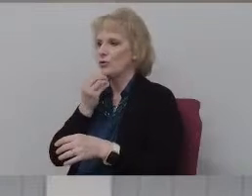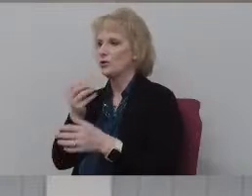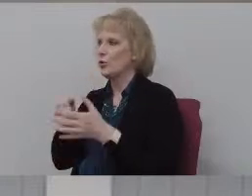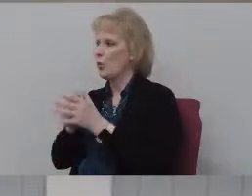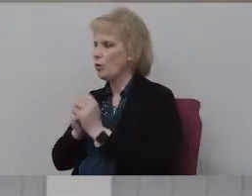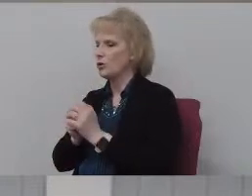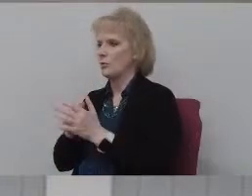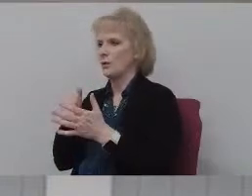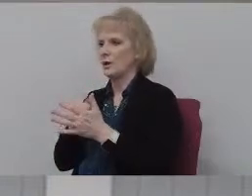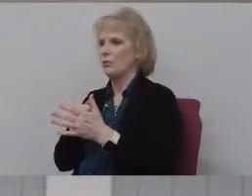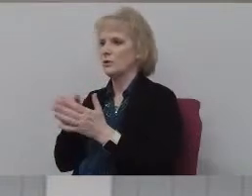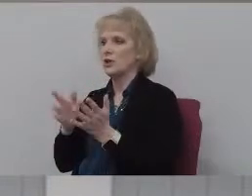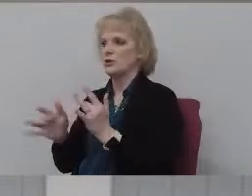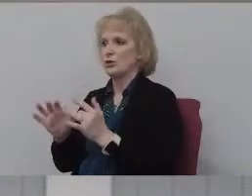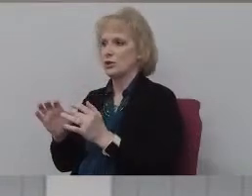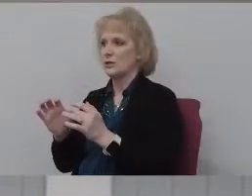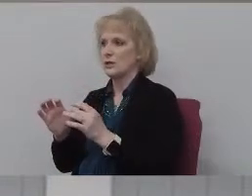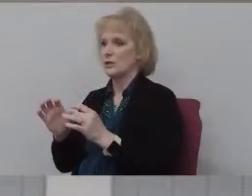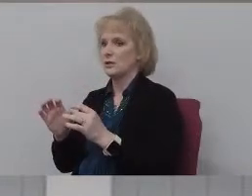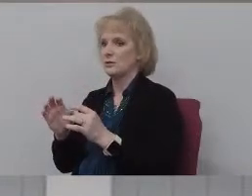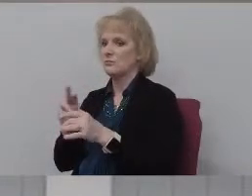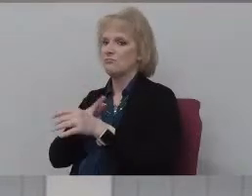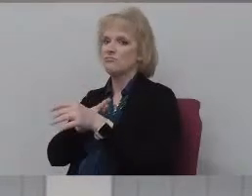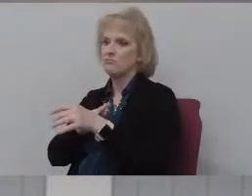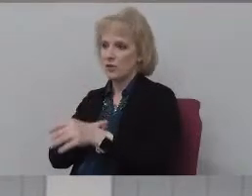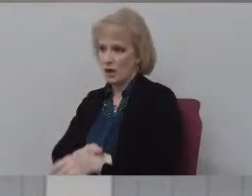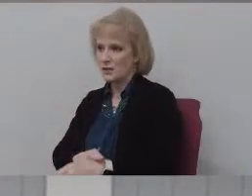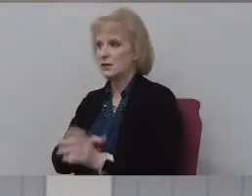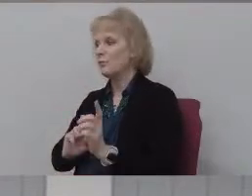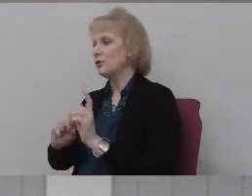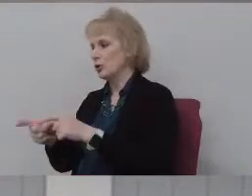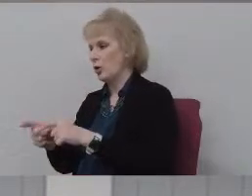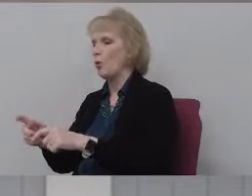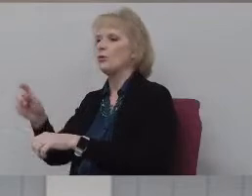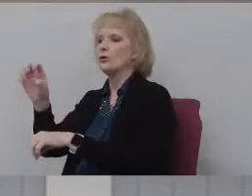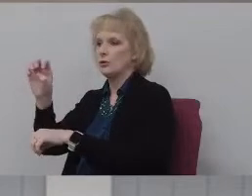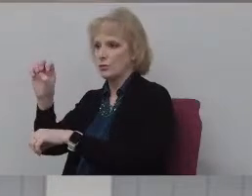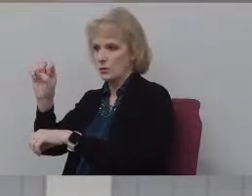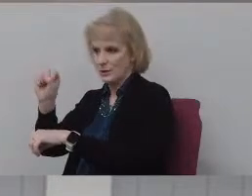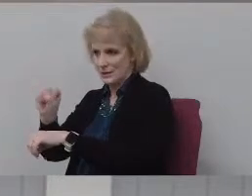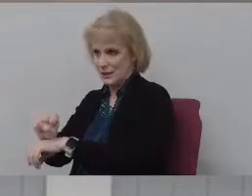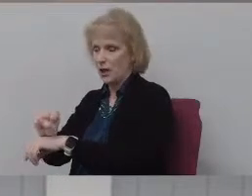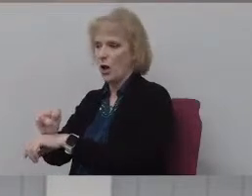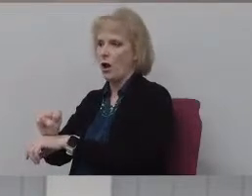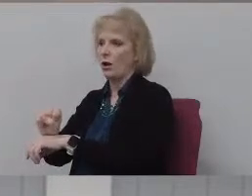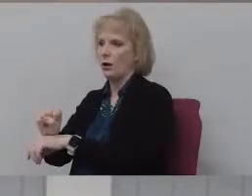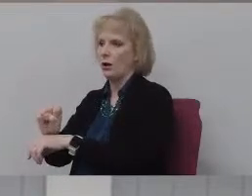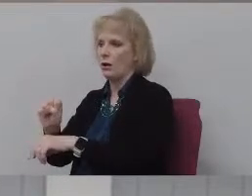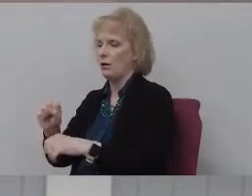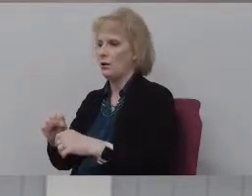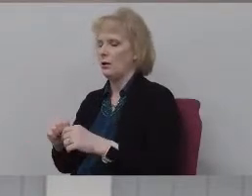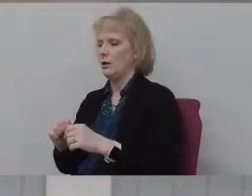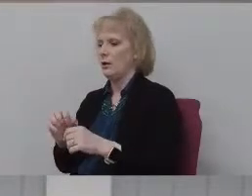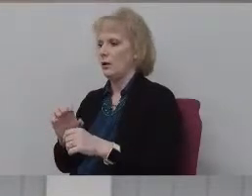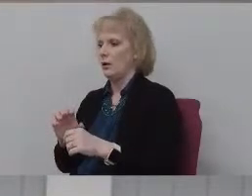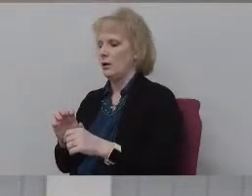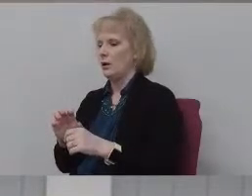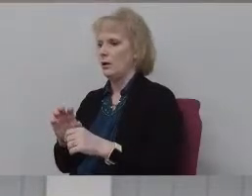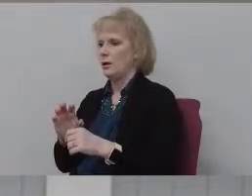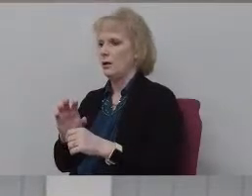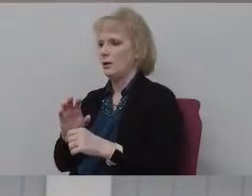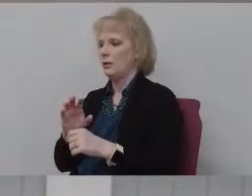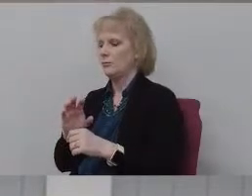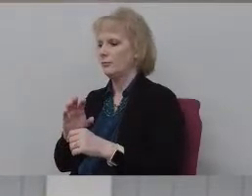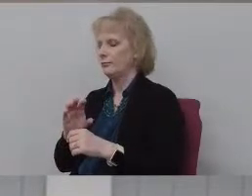It was Jesus' custom to go to the synagogue. And there were synagogues in almost every city, not everyone. I think the way the